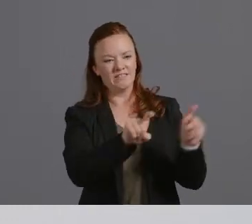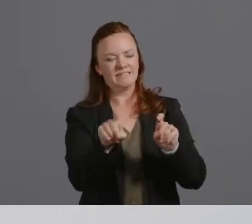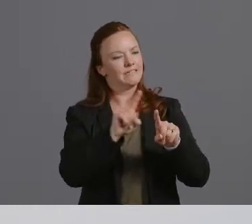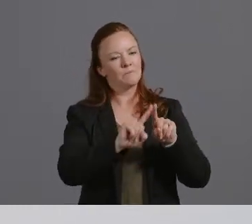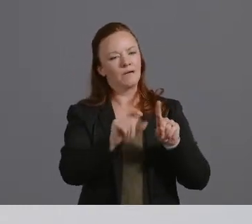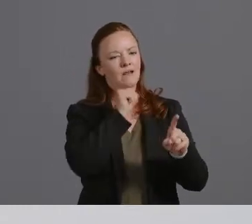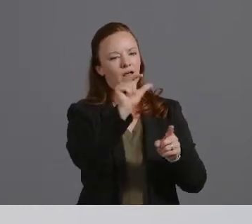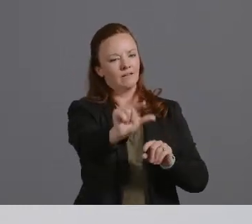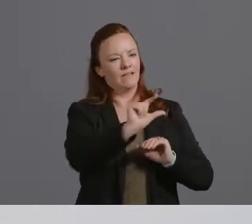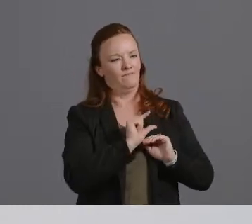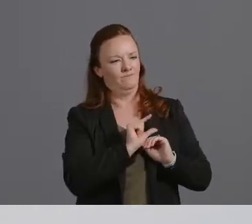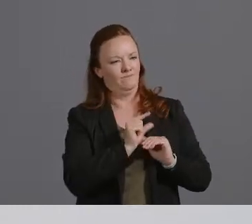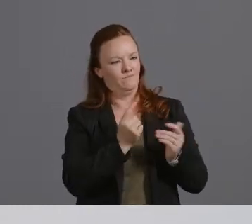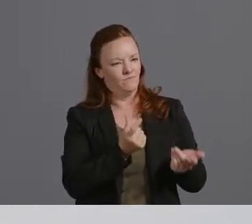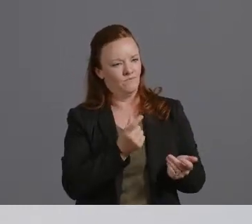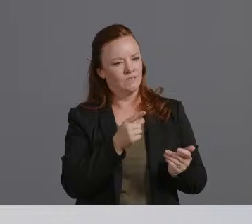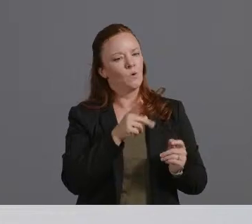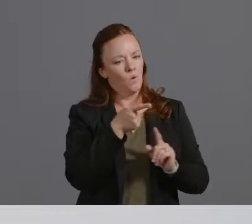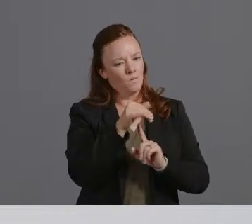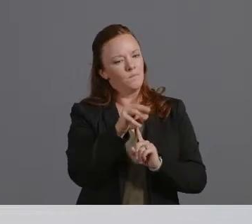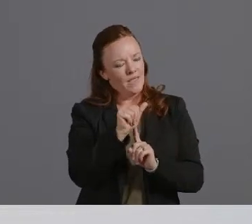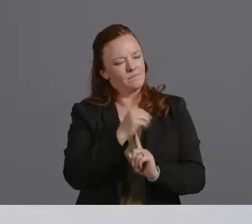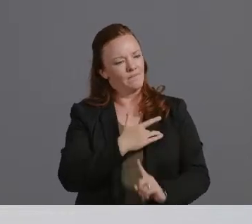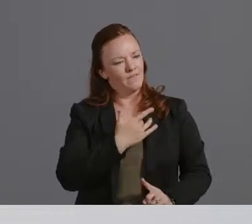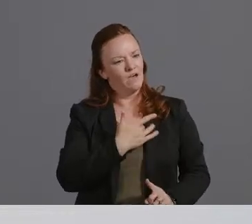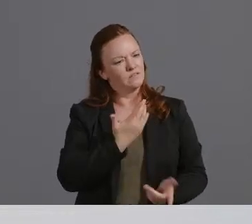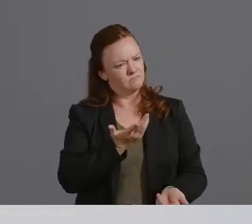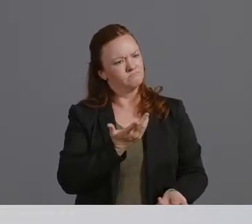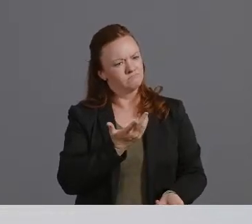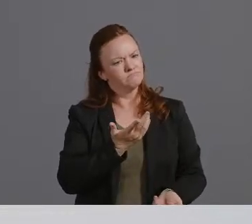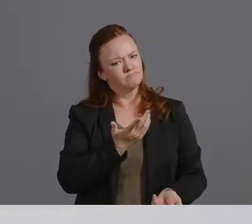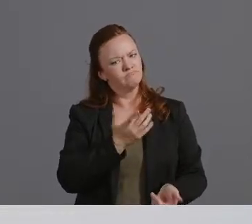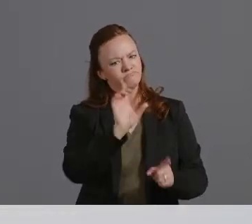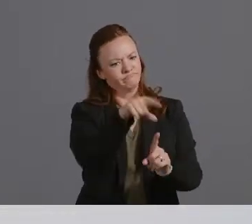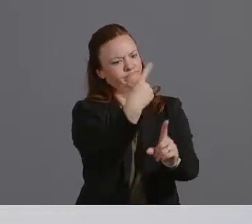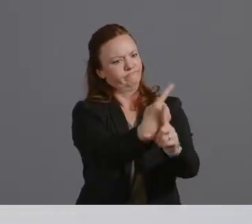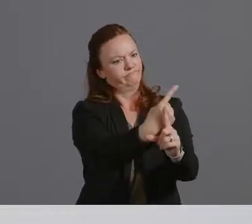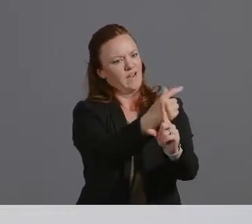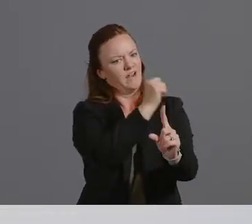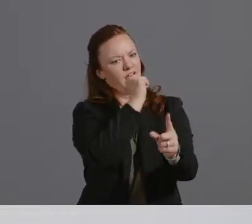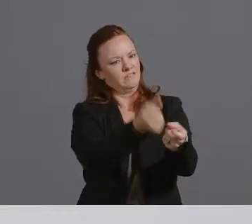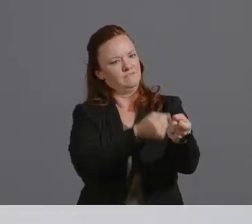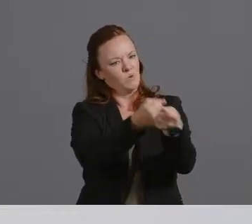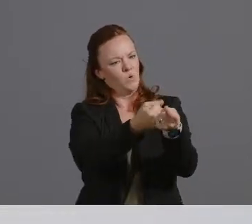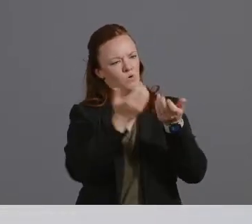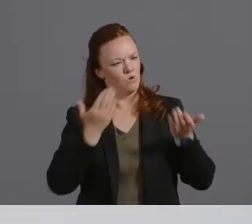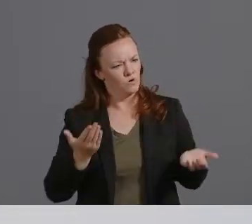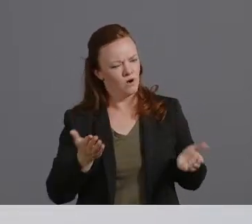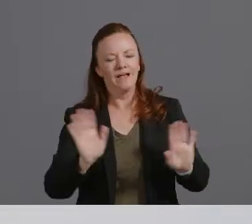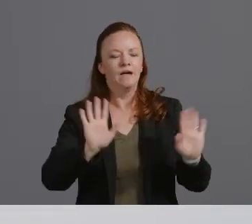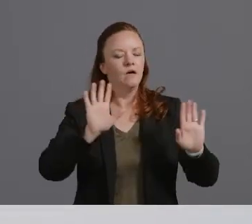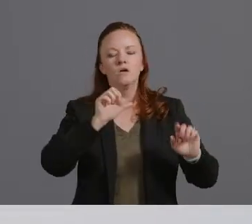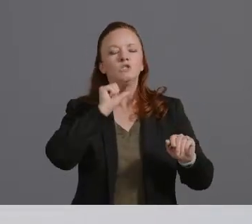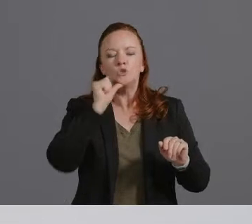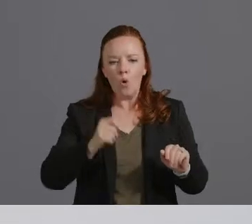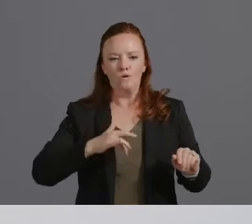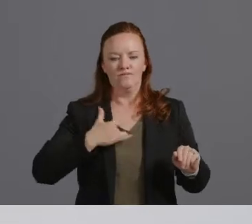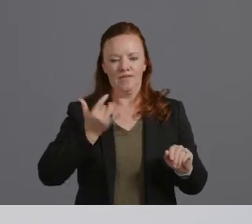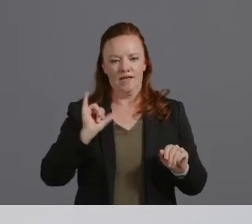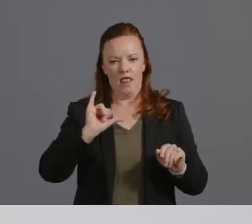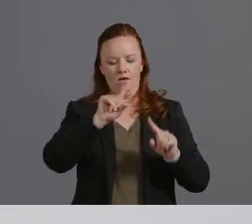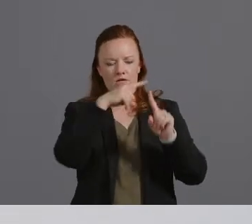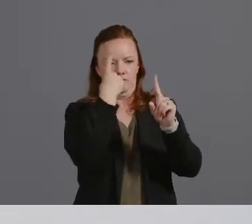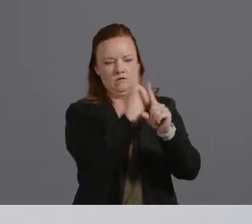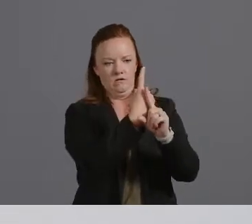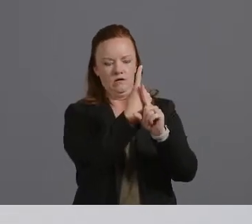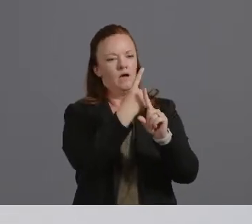allocated at this point. They feel that they are being singled out. They don't feel like they're being singled out because